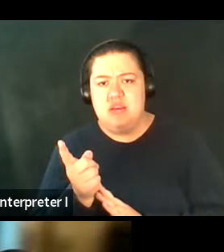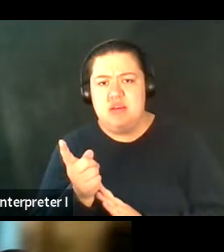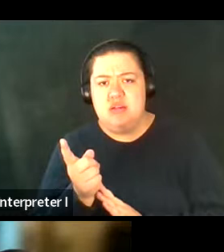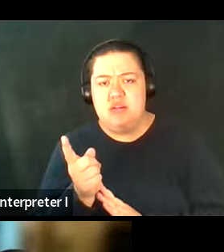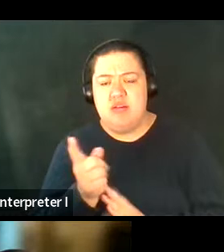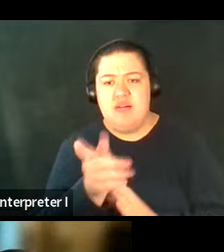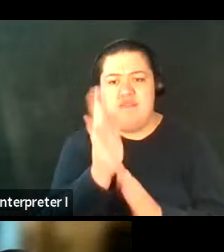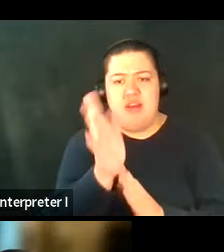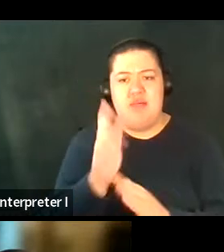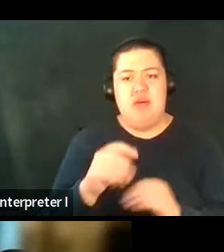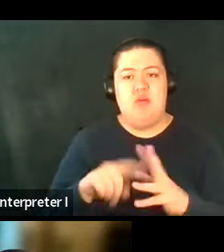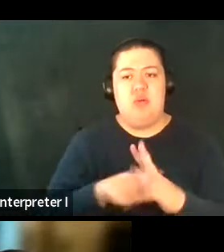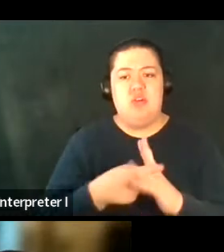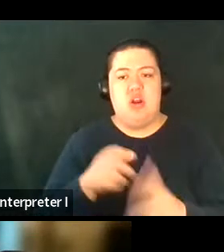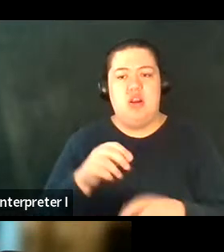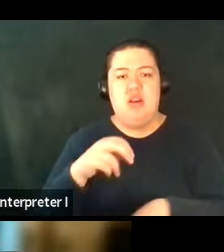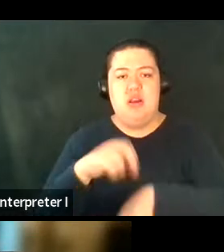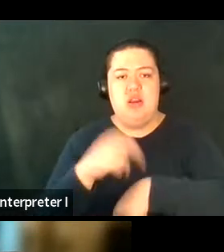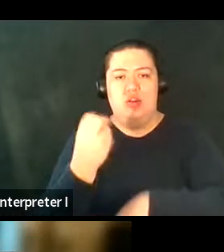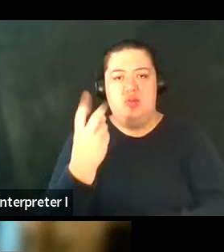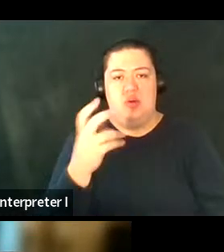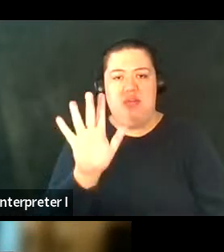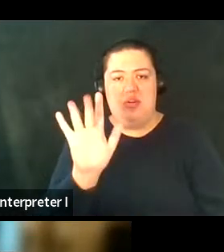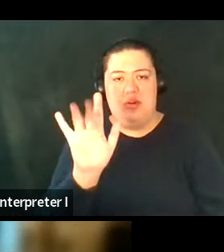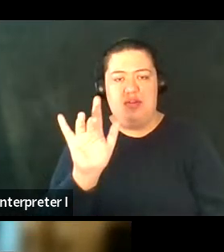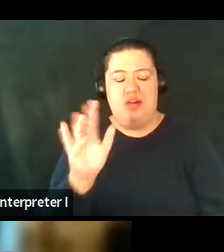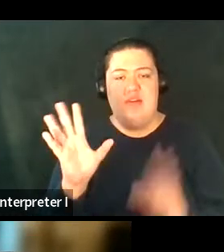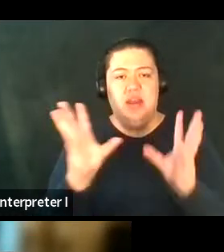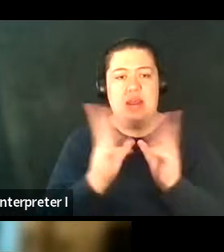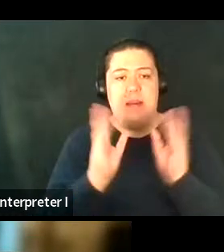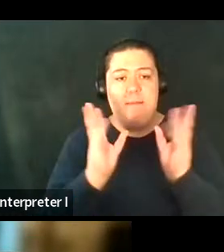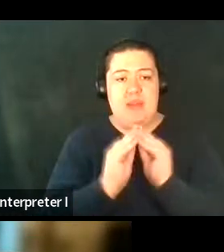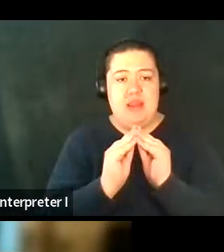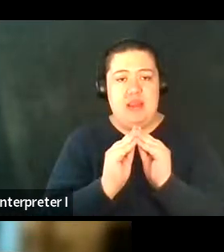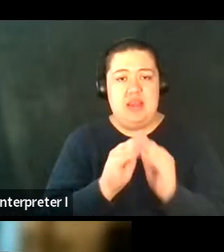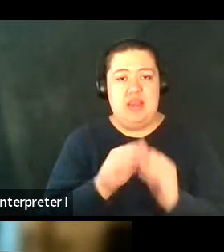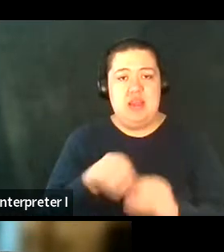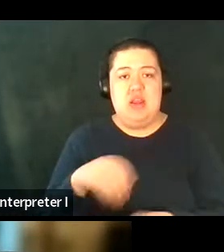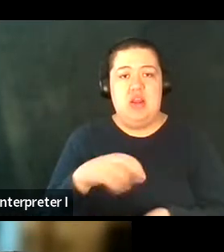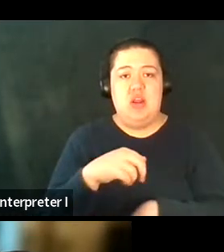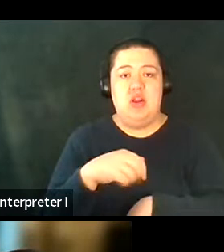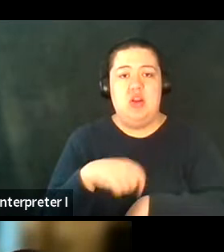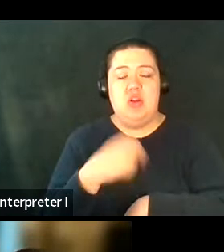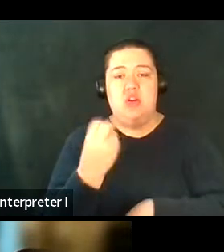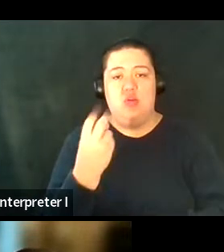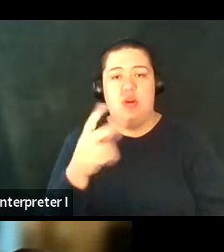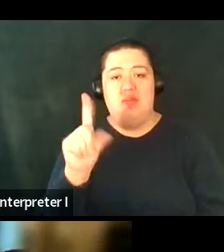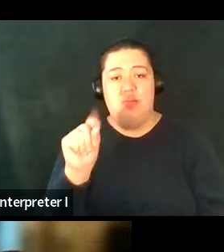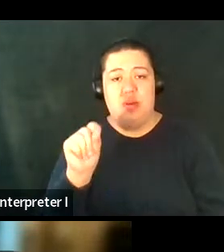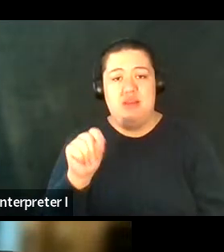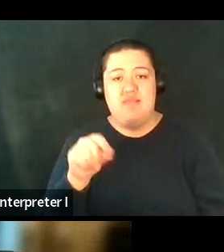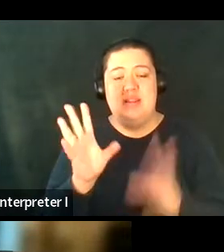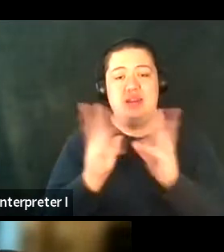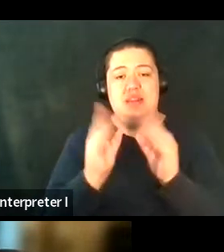5. We will start at 12:25. The meeting, it's 12:20 PM. This meeting's adjourned.